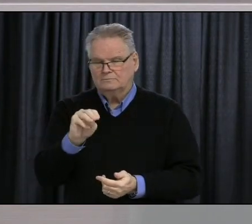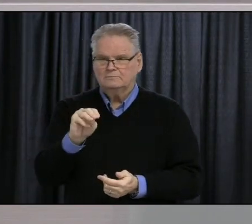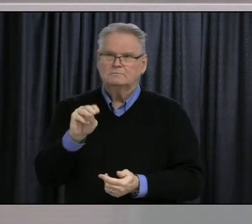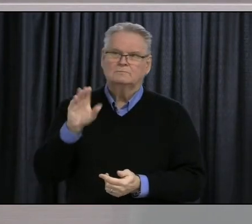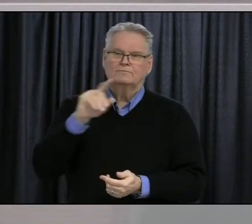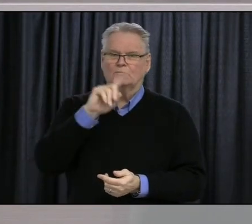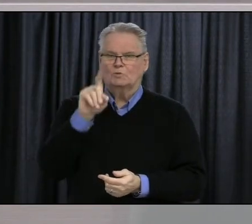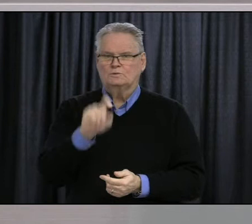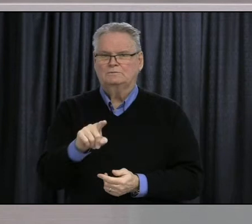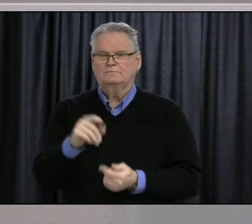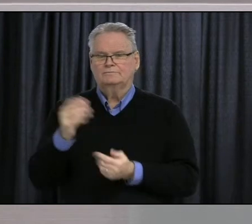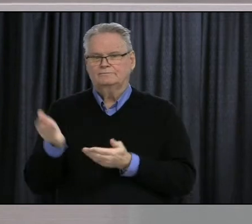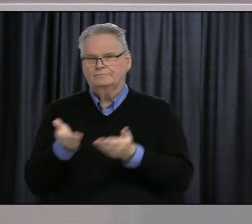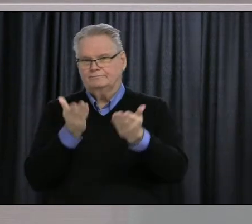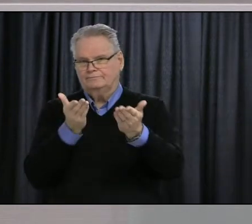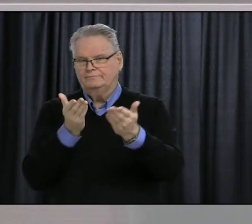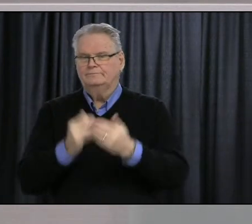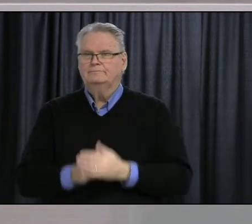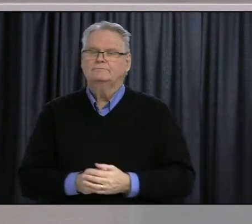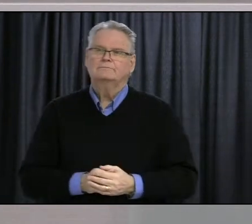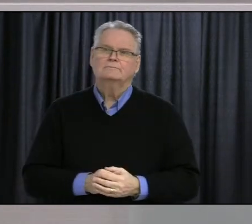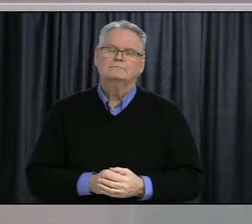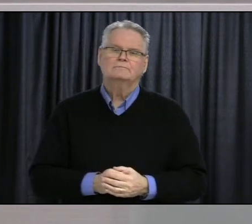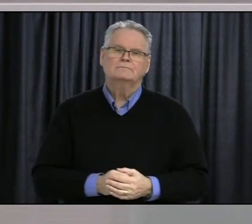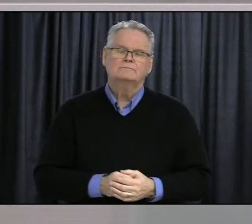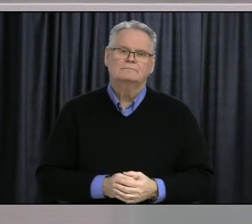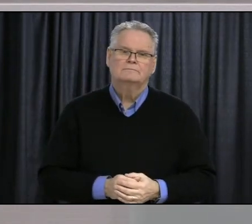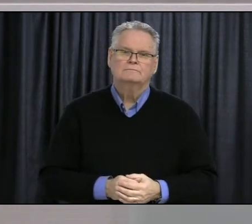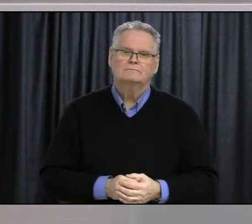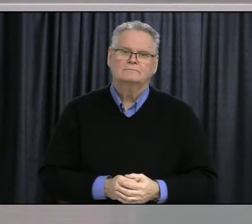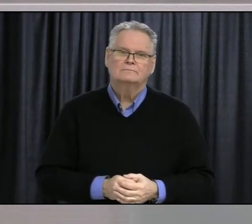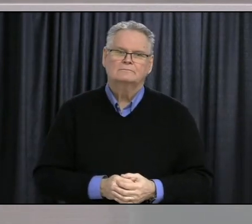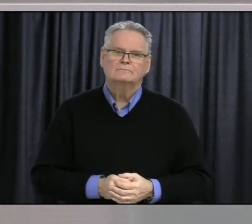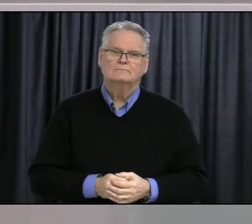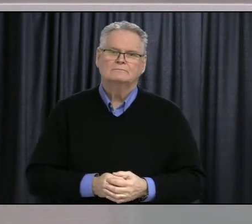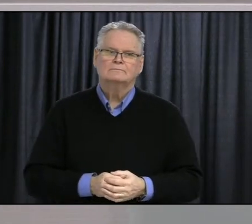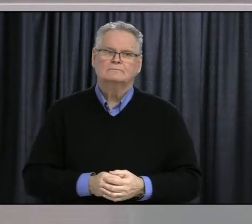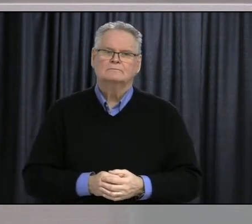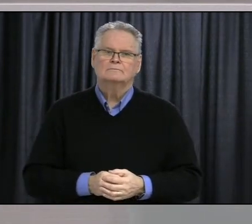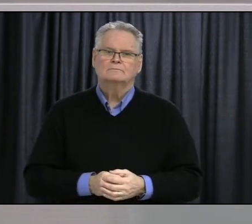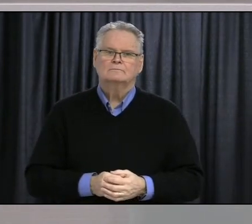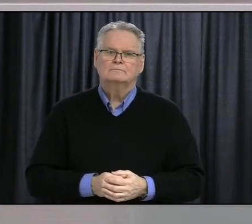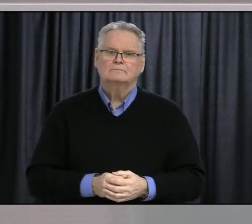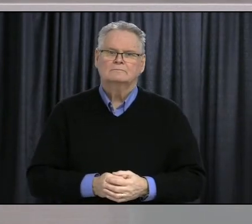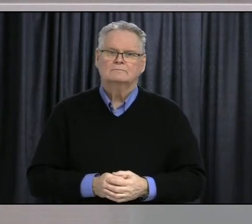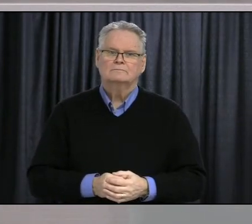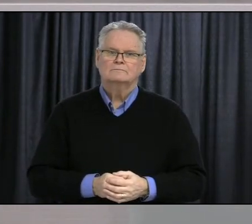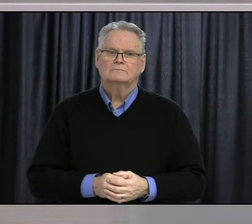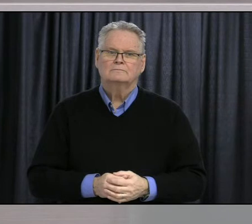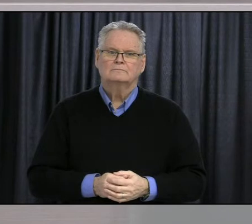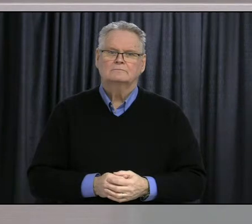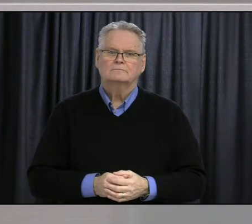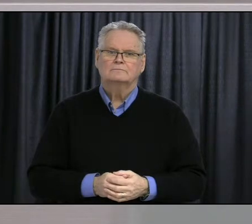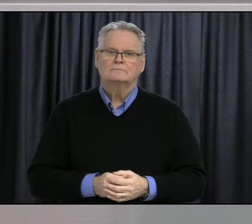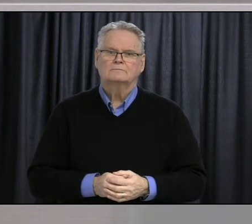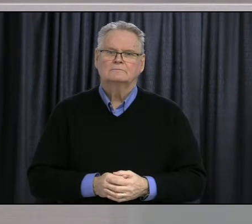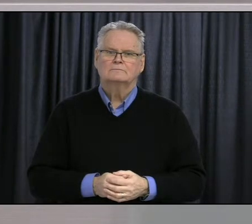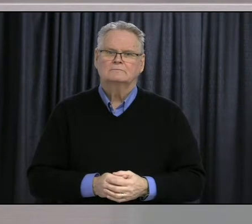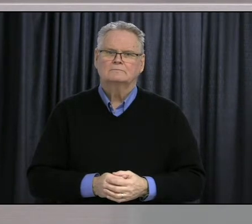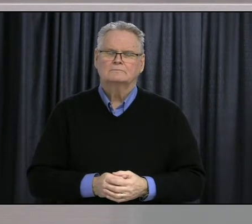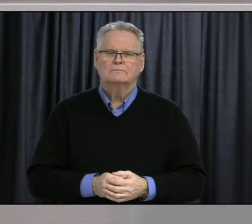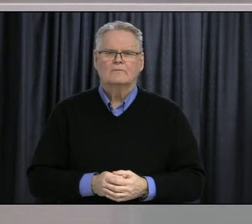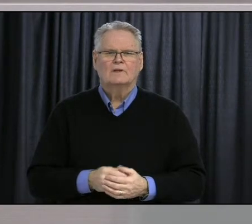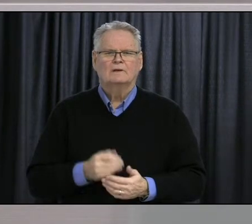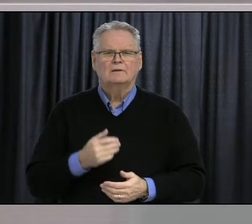Good afternoon. I'm wondering how you feel about the use of schools as polling stations. I know this has been brought up before,